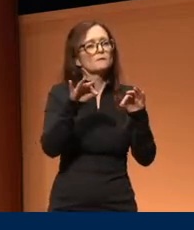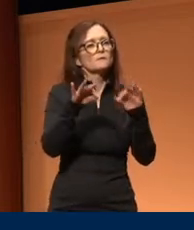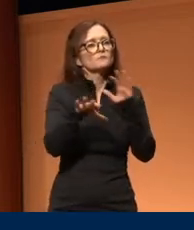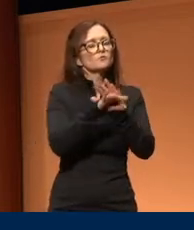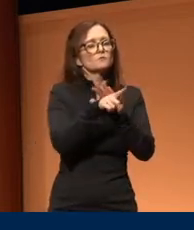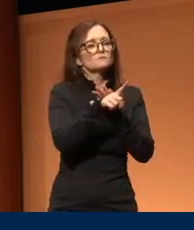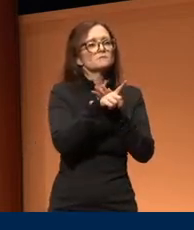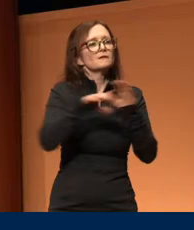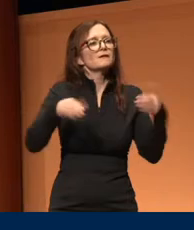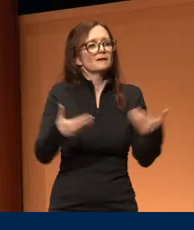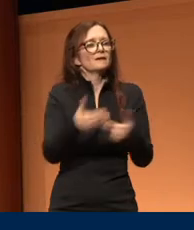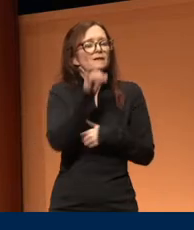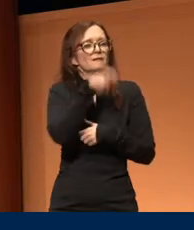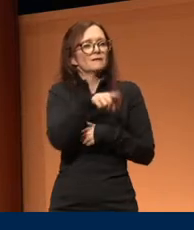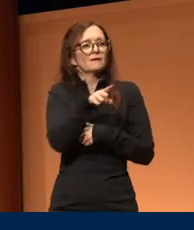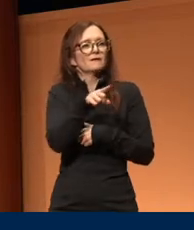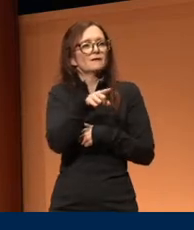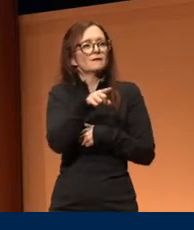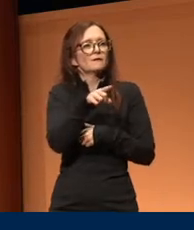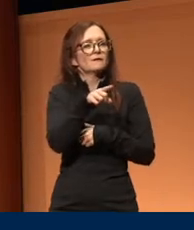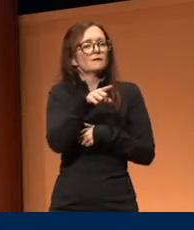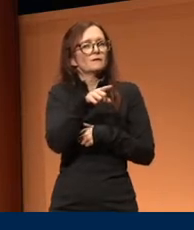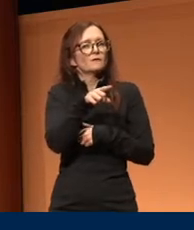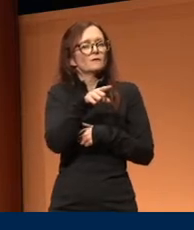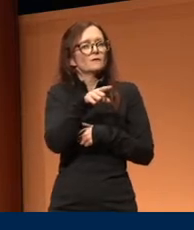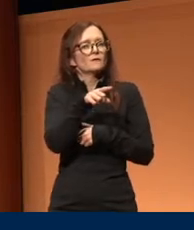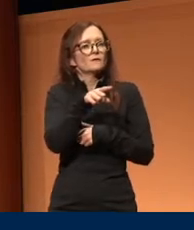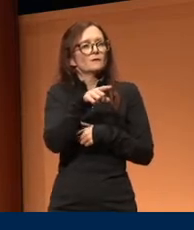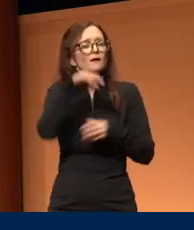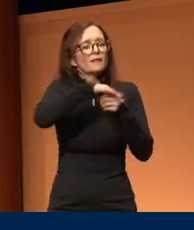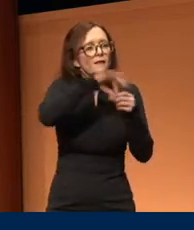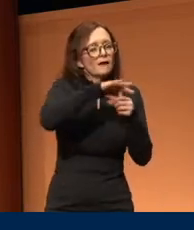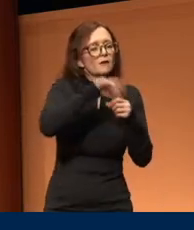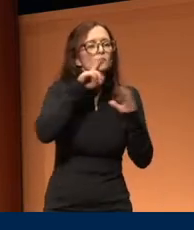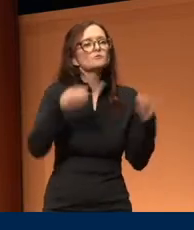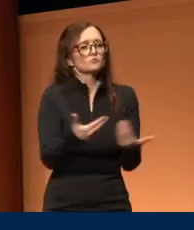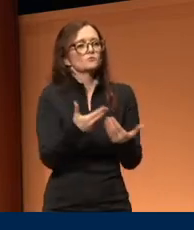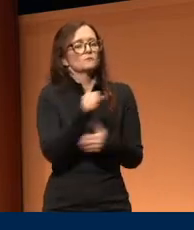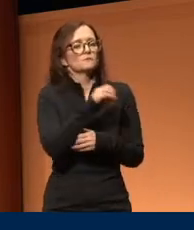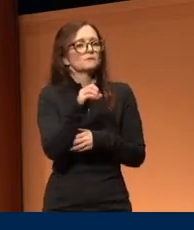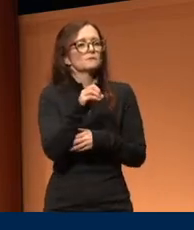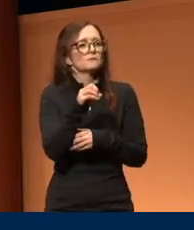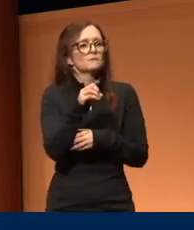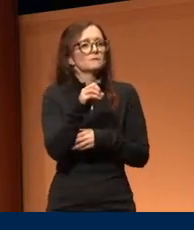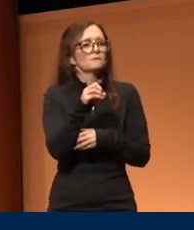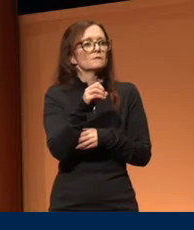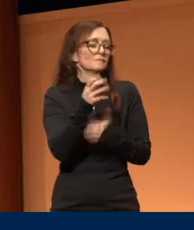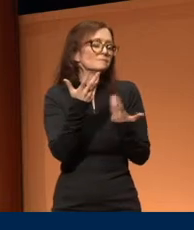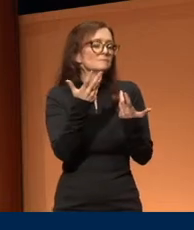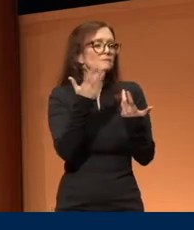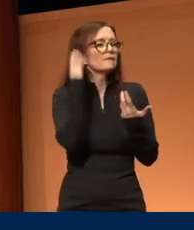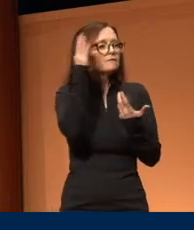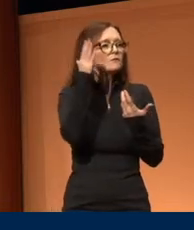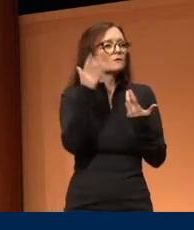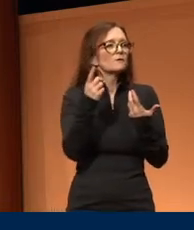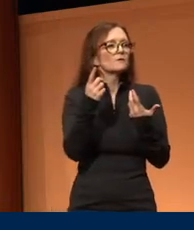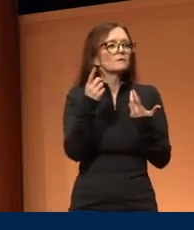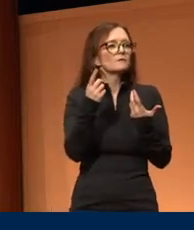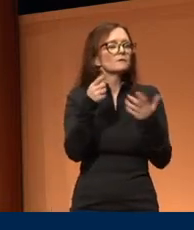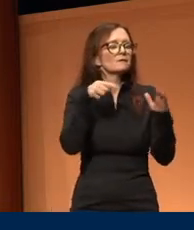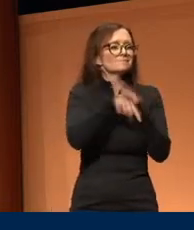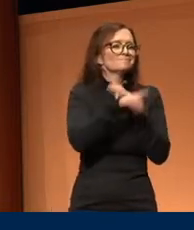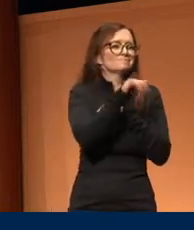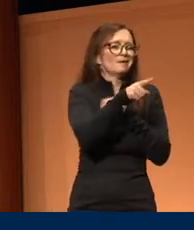reintroduce the logic of election, and the factional spirit elections reintroduced ended up eventually undermining and killing